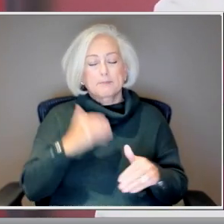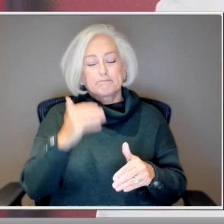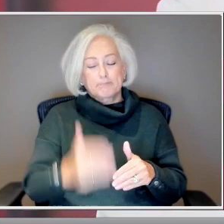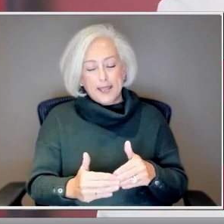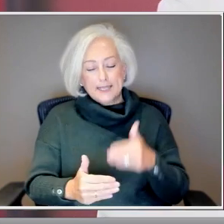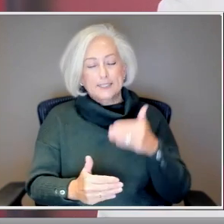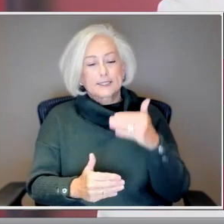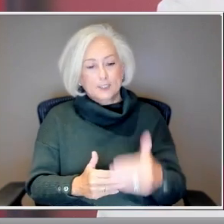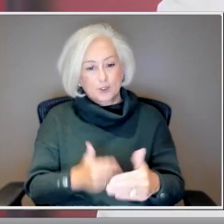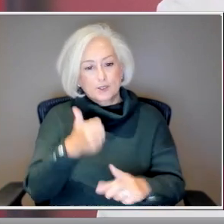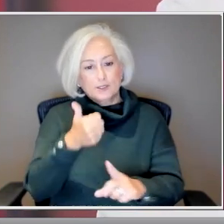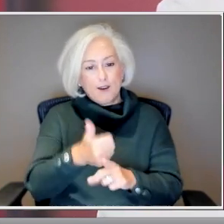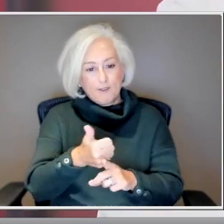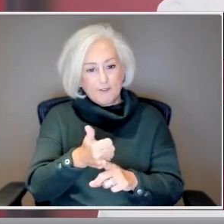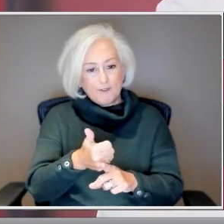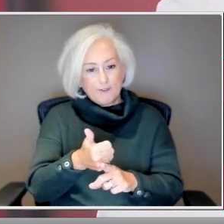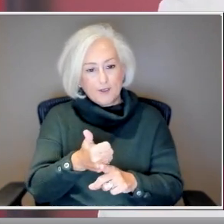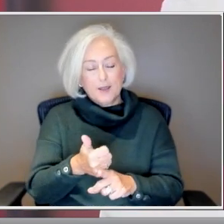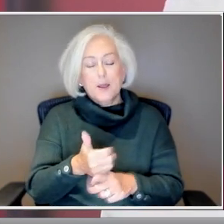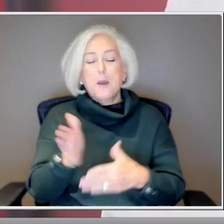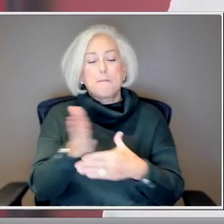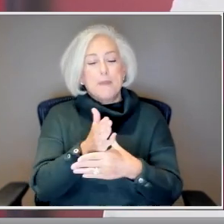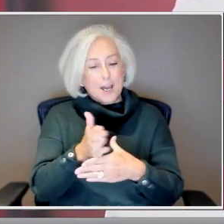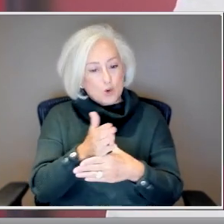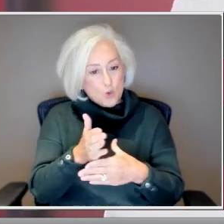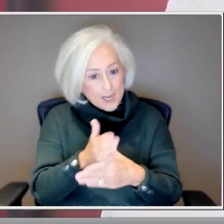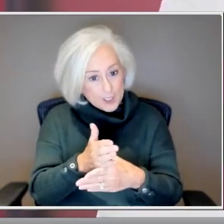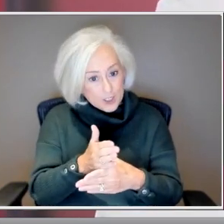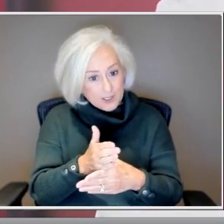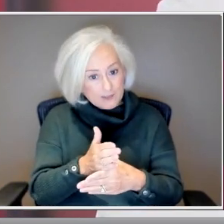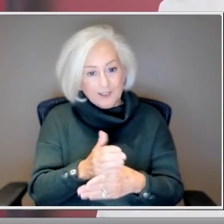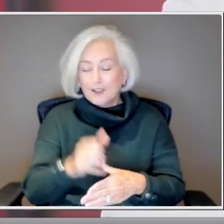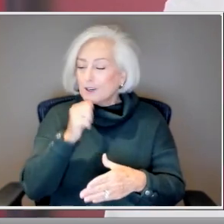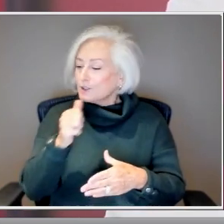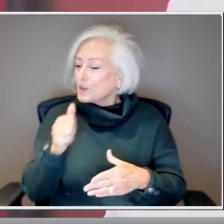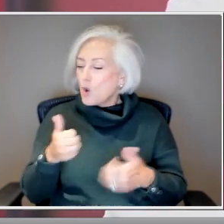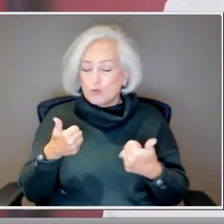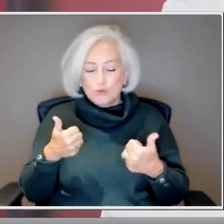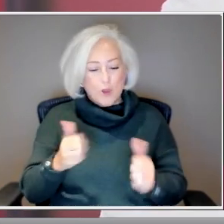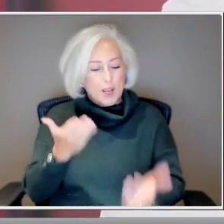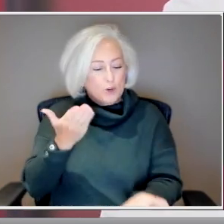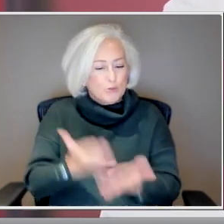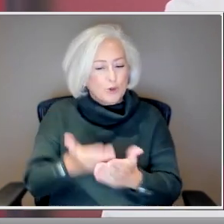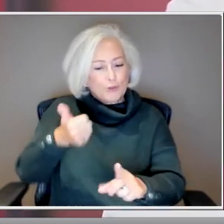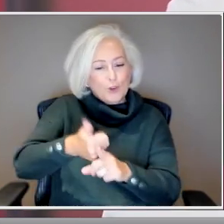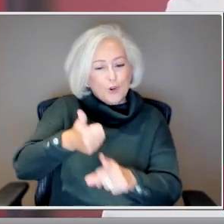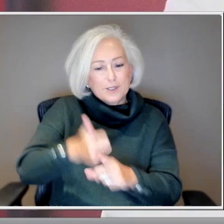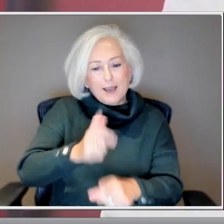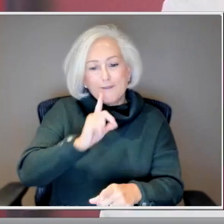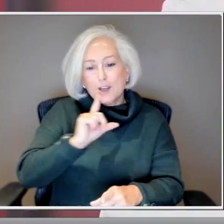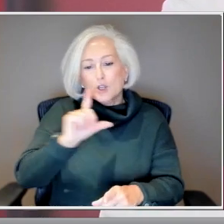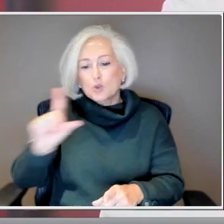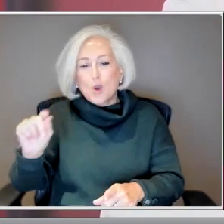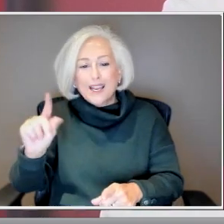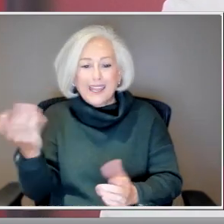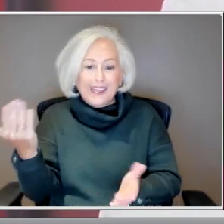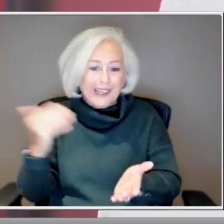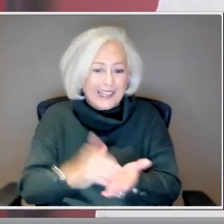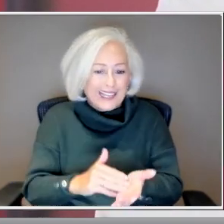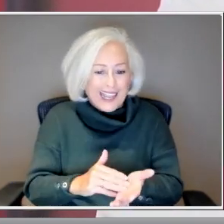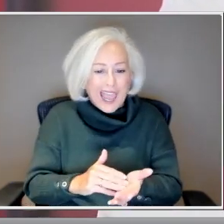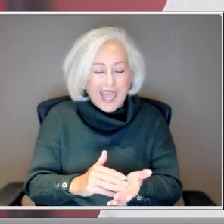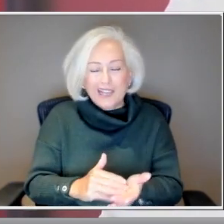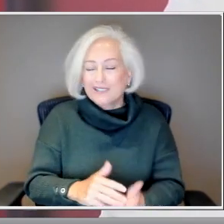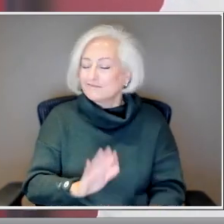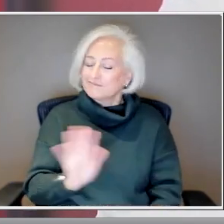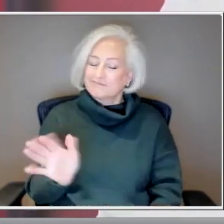it easy. Don't try to prove you're your 20-year-old kid in college and just wanting to drink and show everybody off. Even if you're 20, don't do